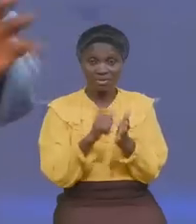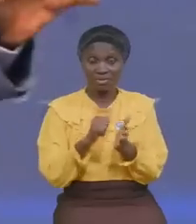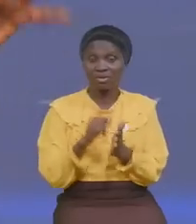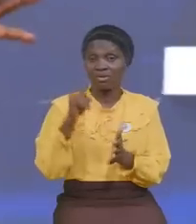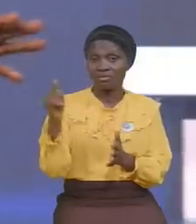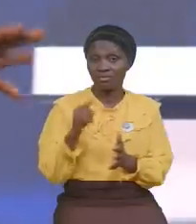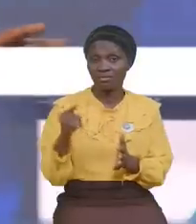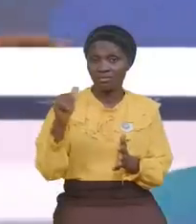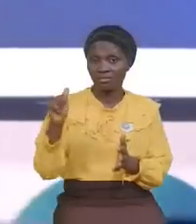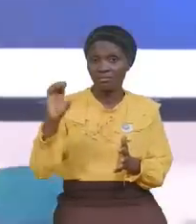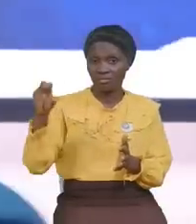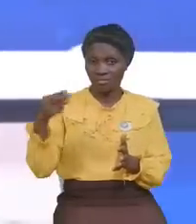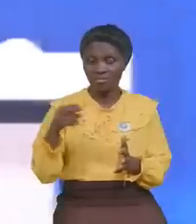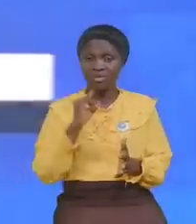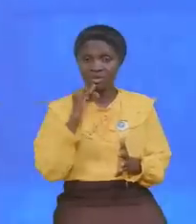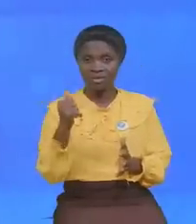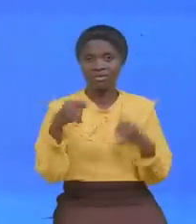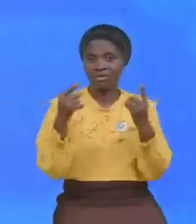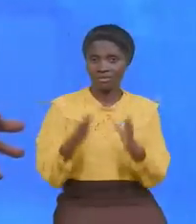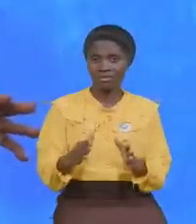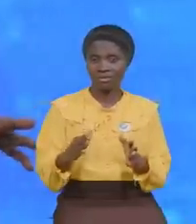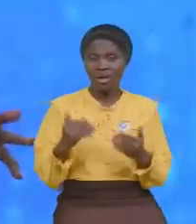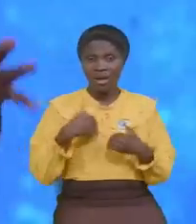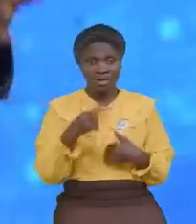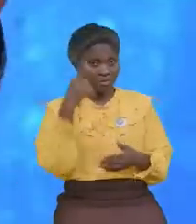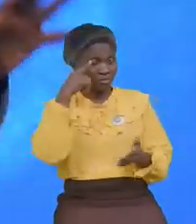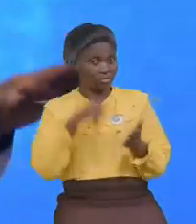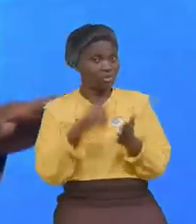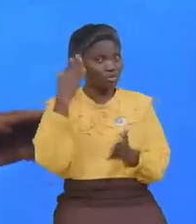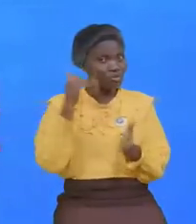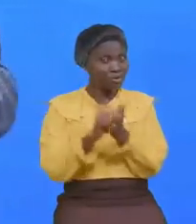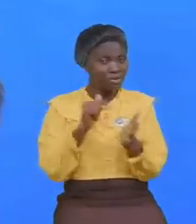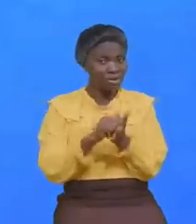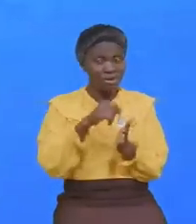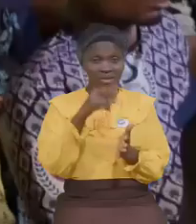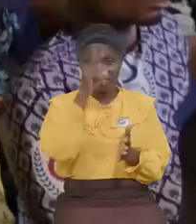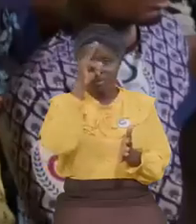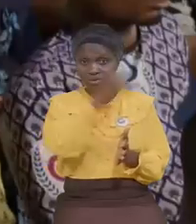Have you noticed that ignorant people always criticize?